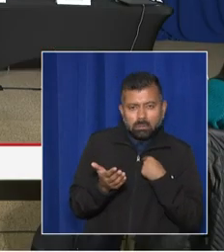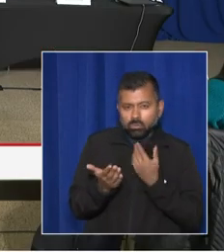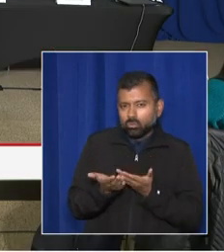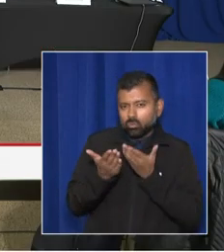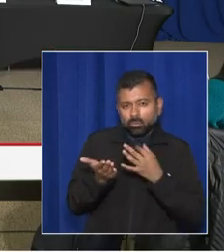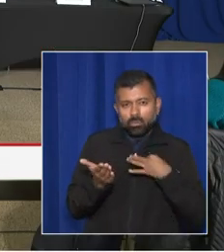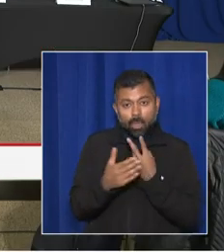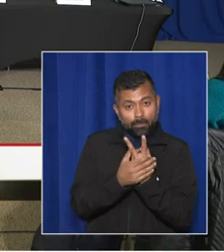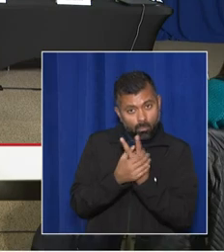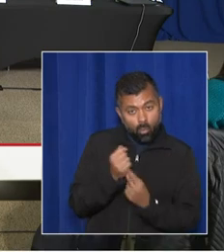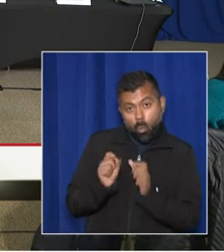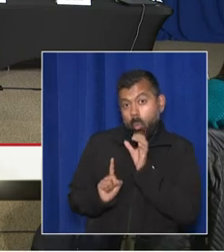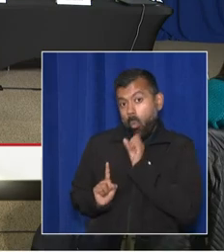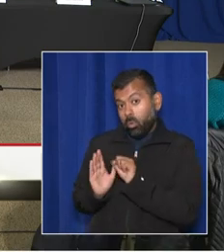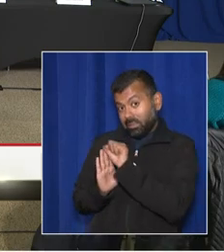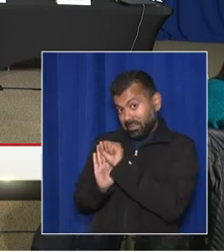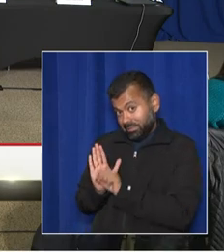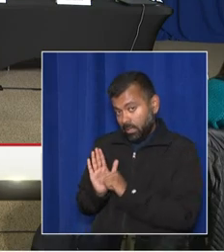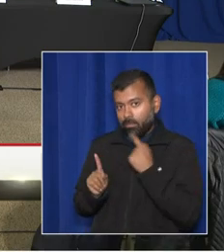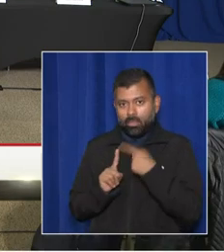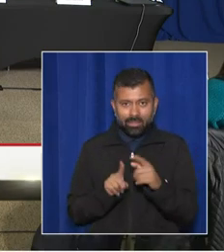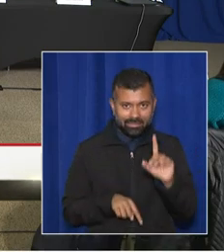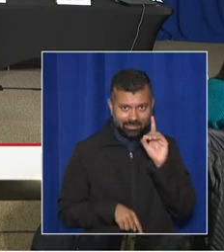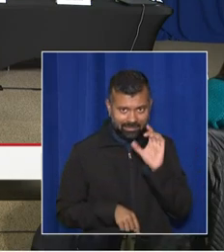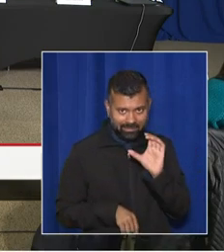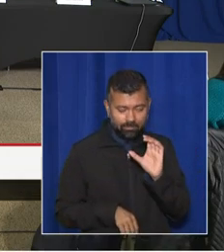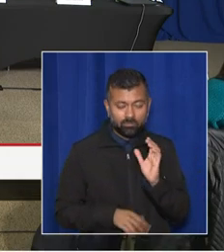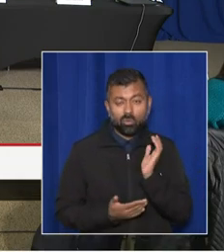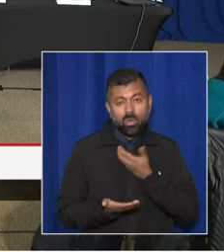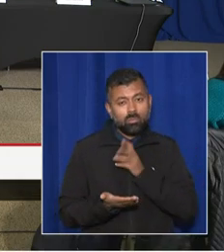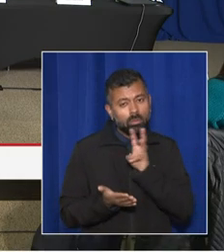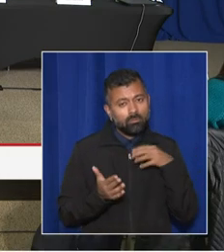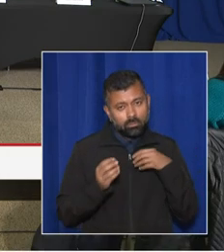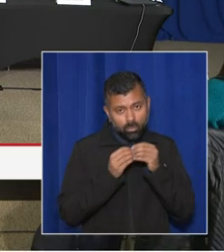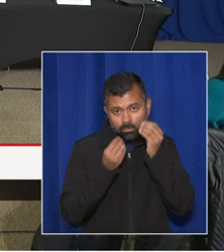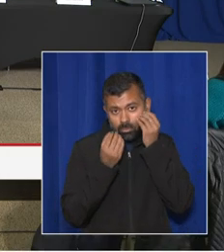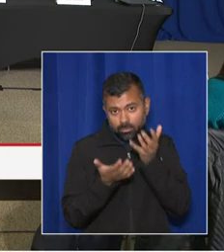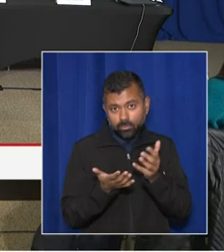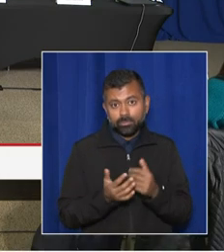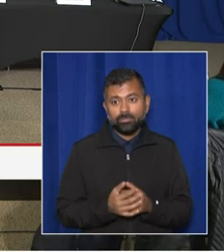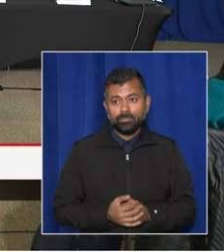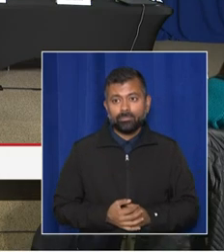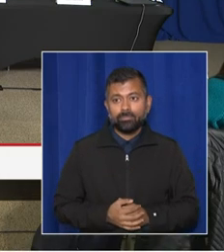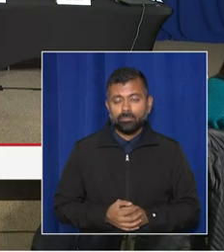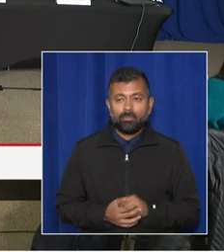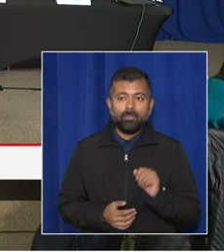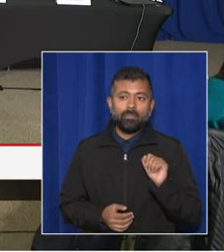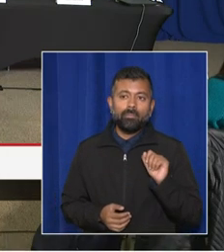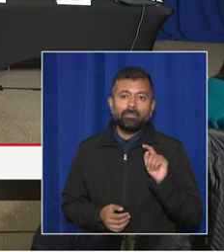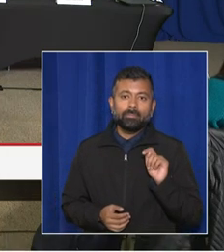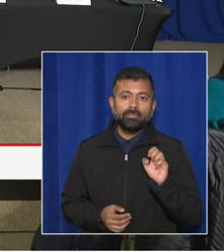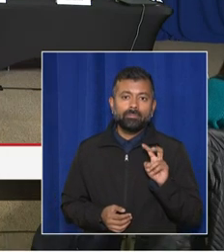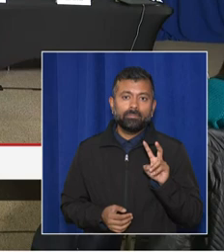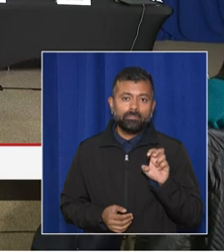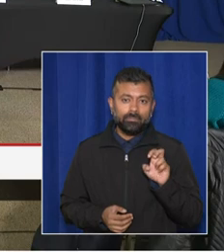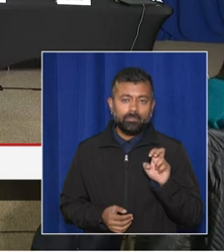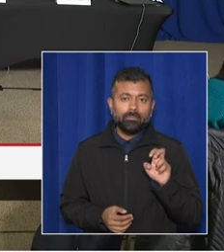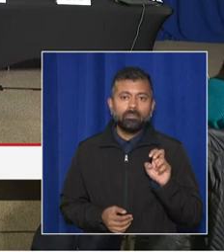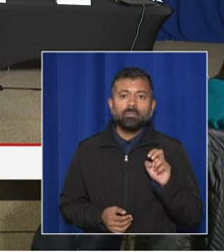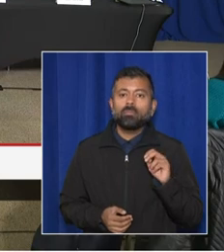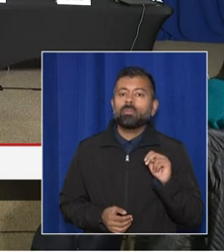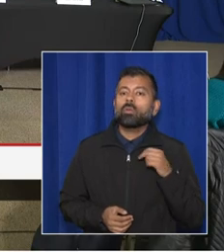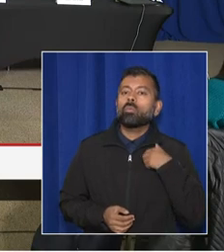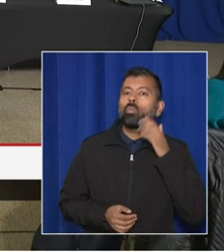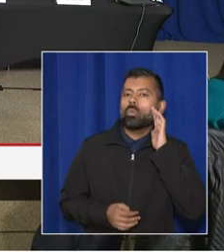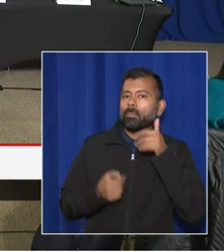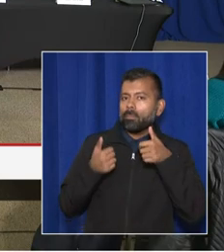Thank you very much for everyone who's dialed in. We're going to post these questions and more on fedsupport.dc.gov. So if you have questions you're